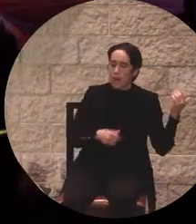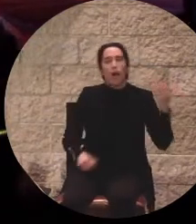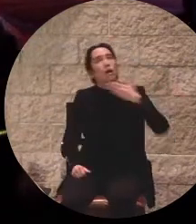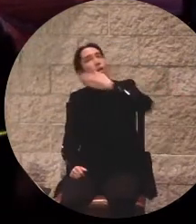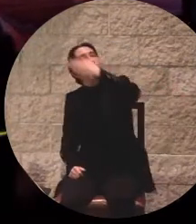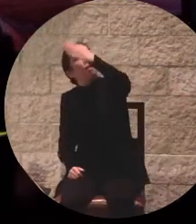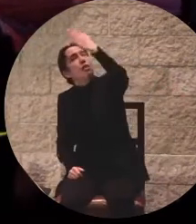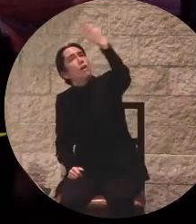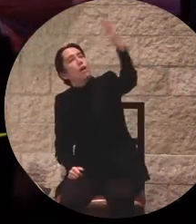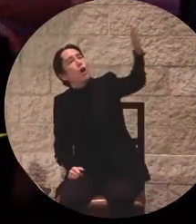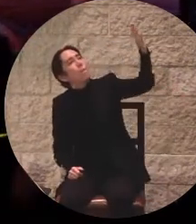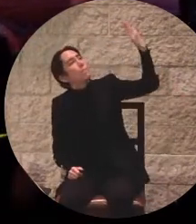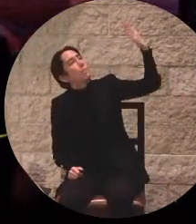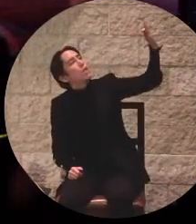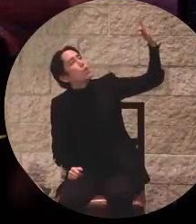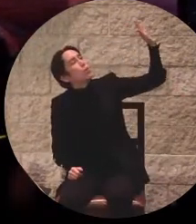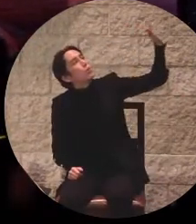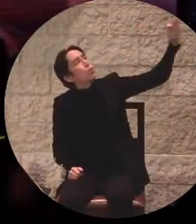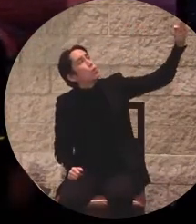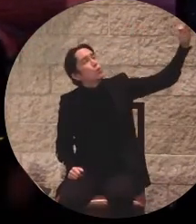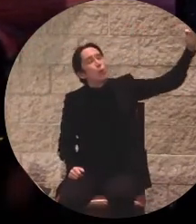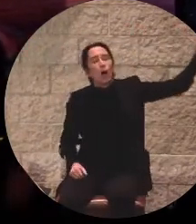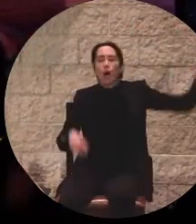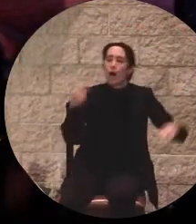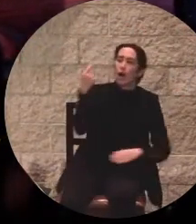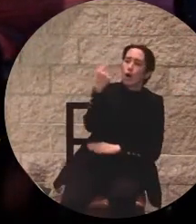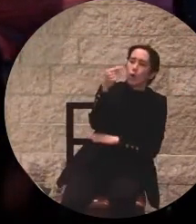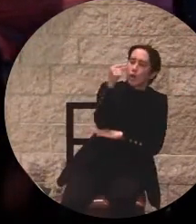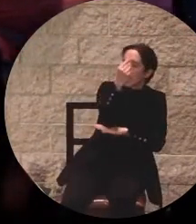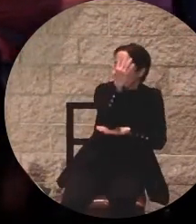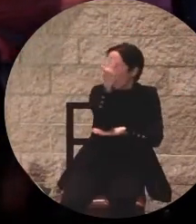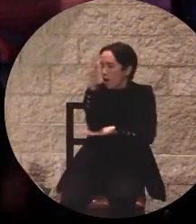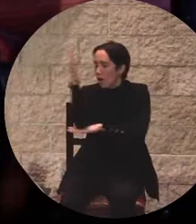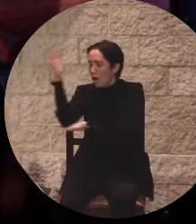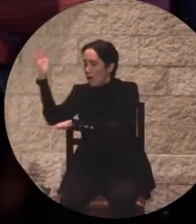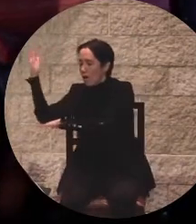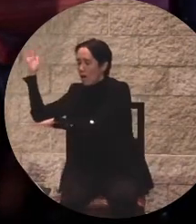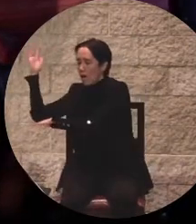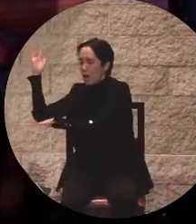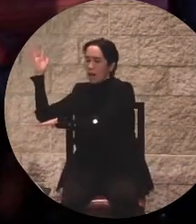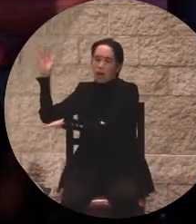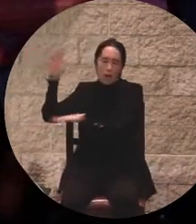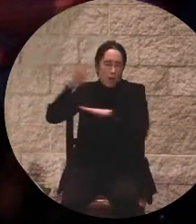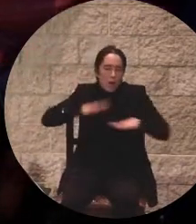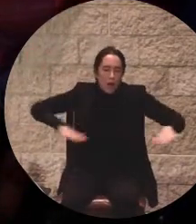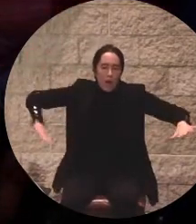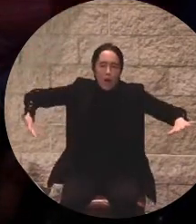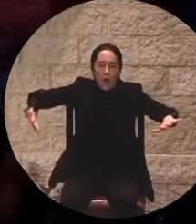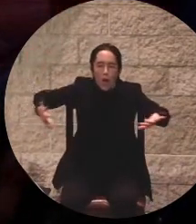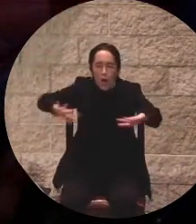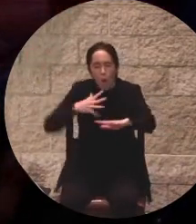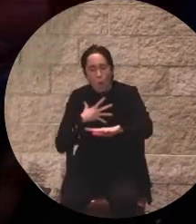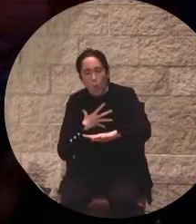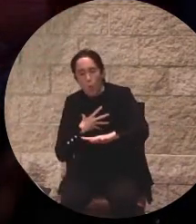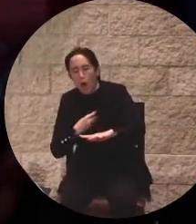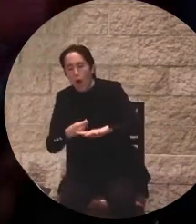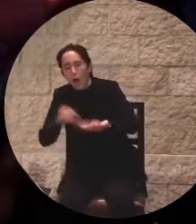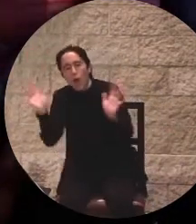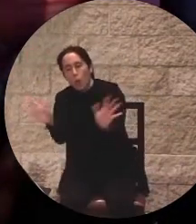Sky blue and evergreen on a sea of sparkling